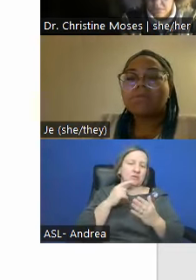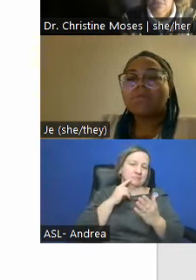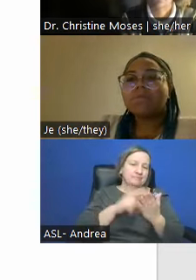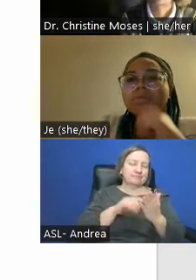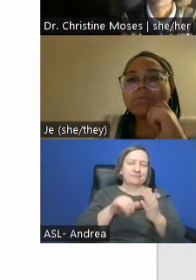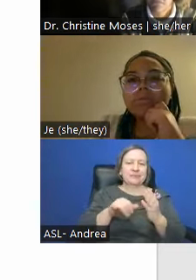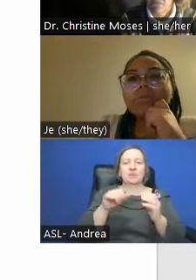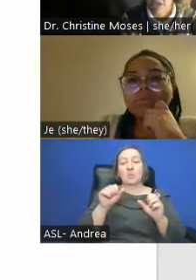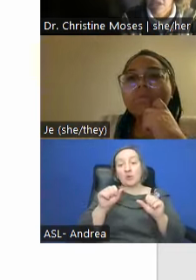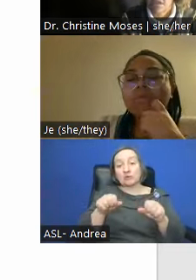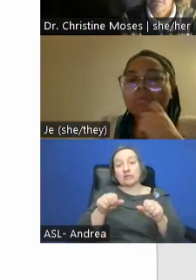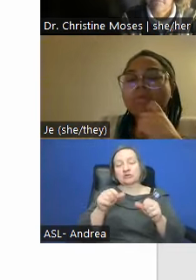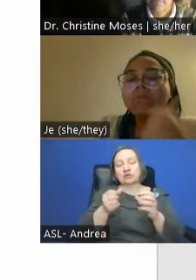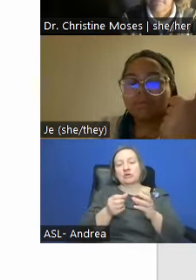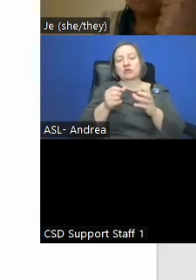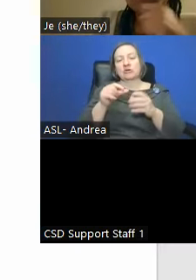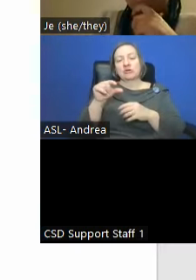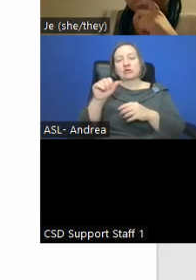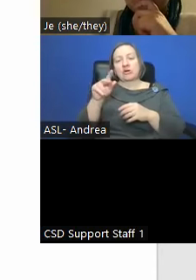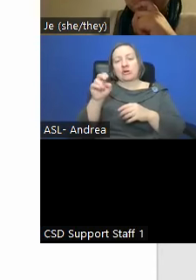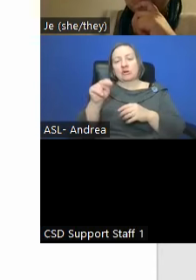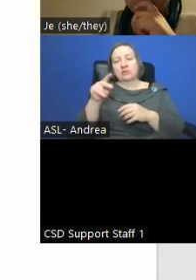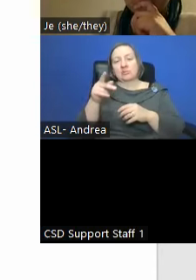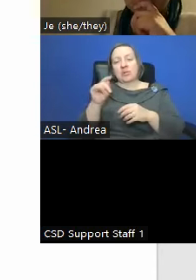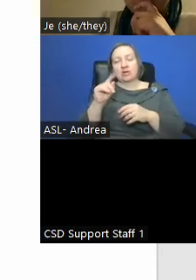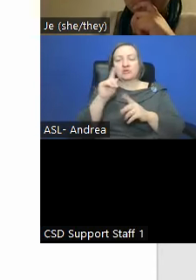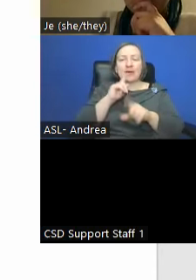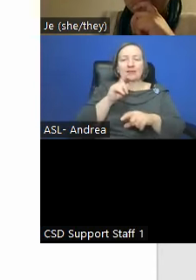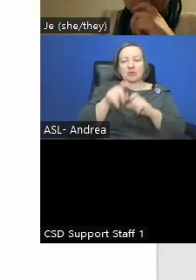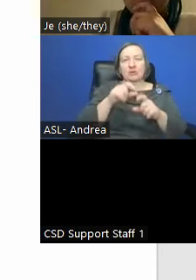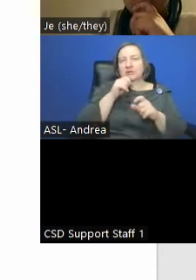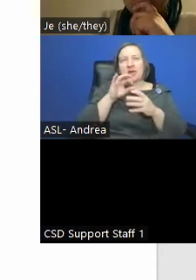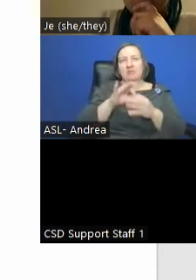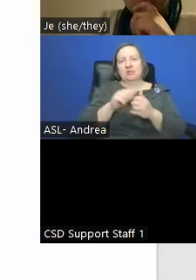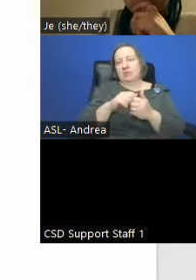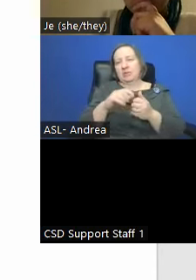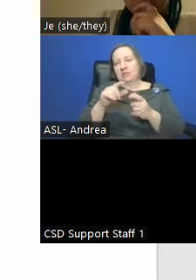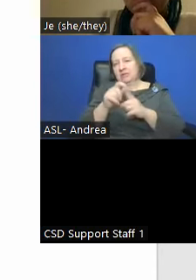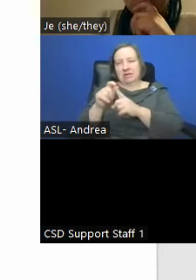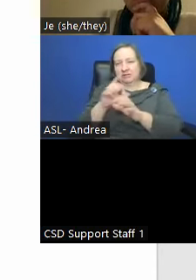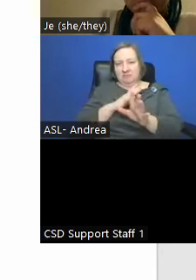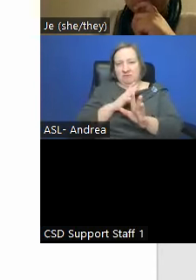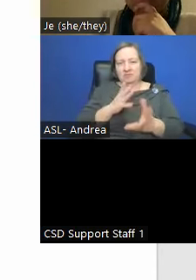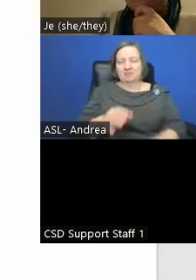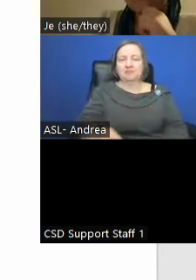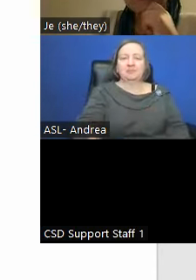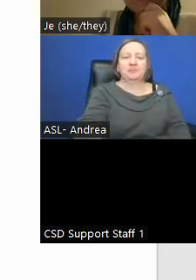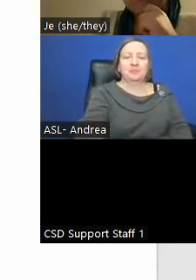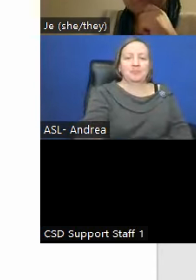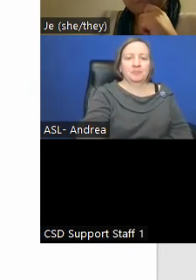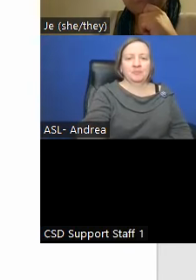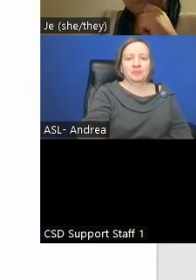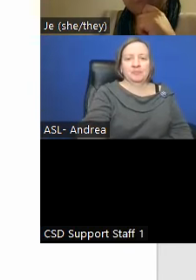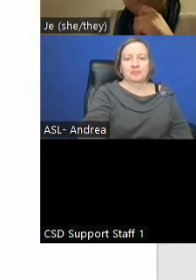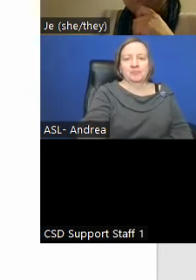item. The answering the question, that's not to do with the text conversation. Thank you so much. Commissioner